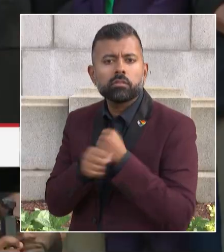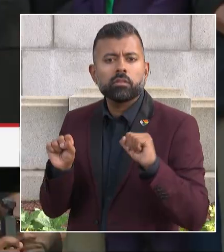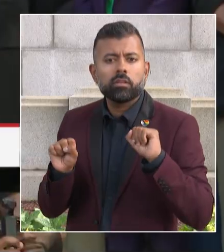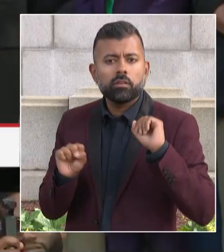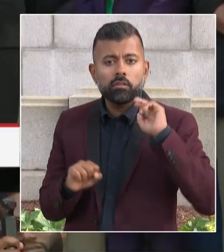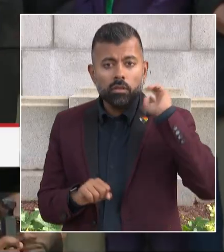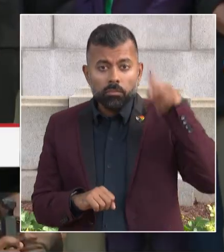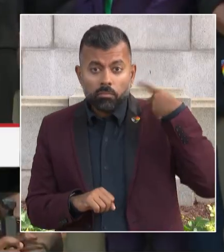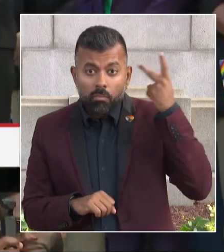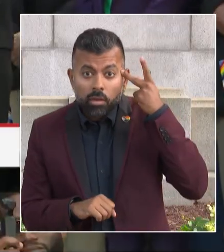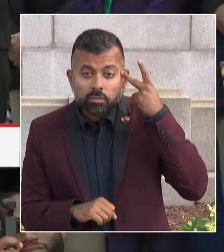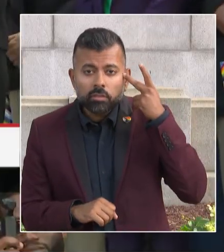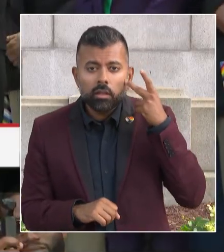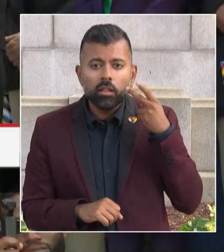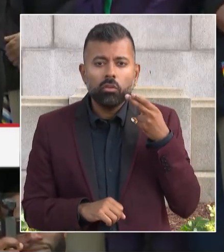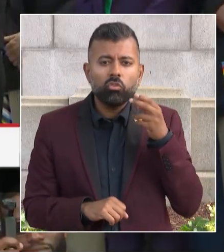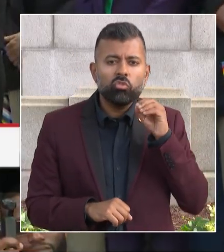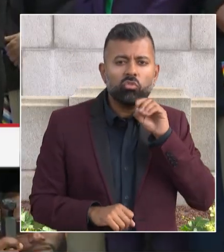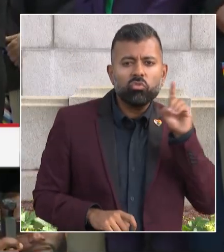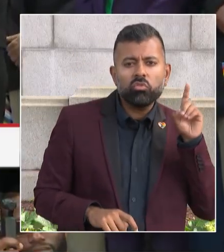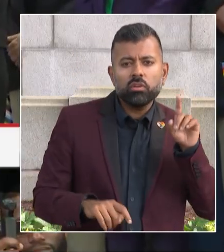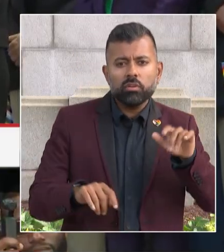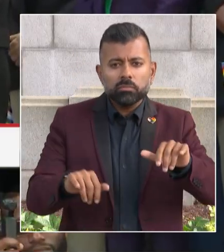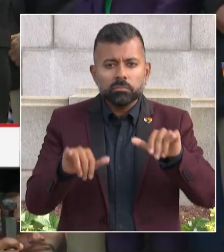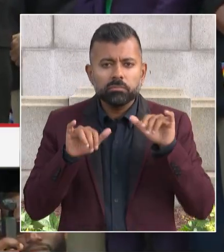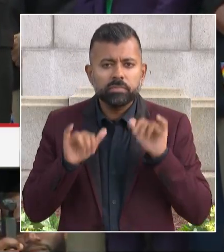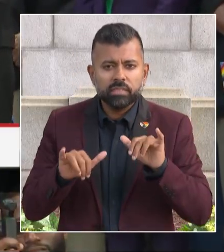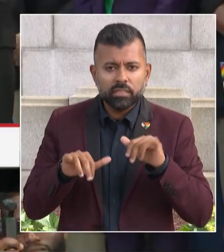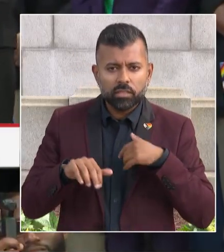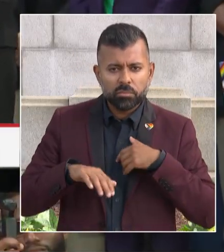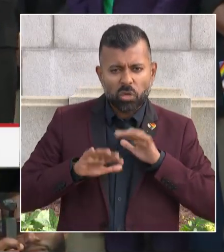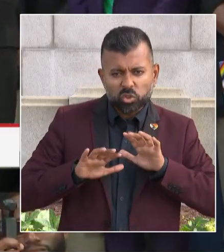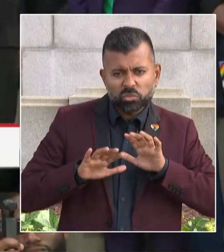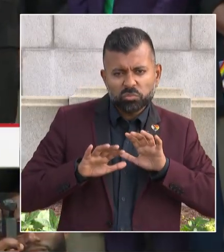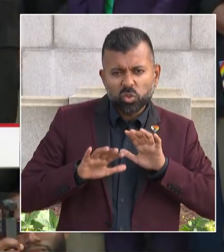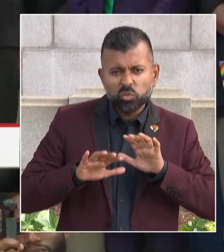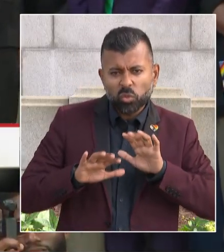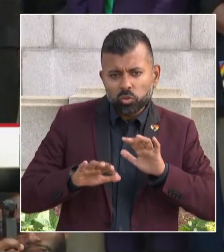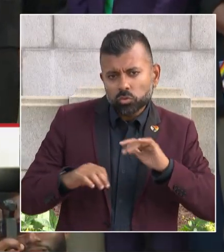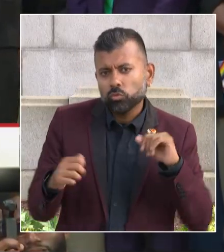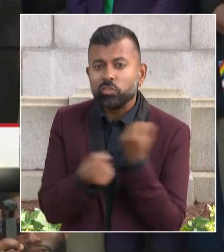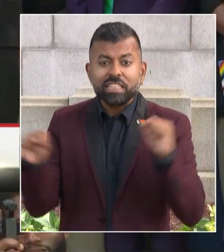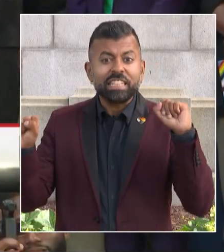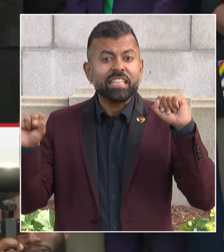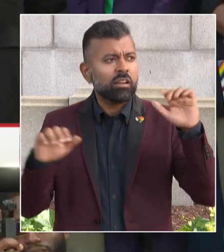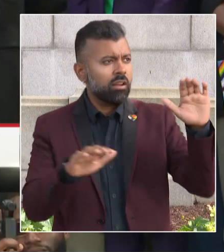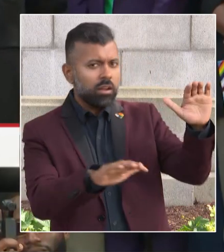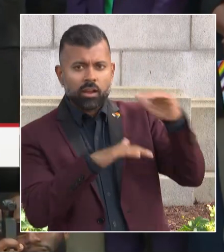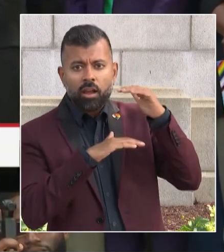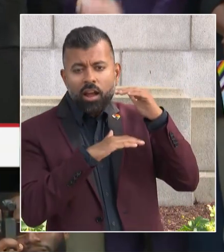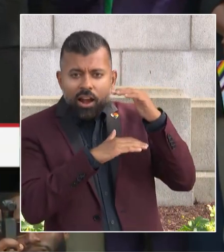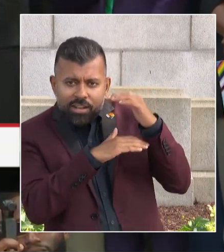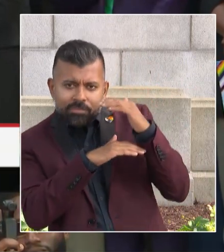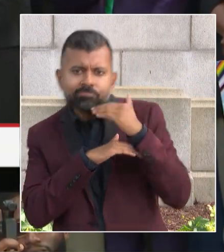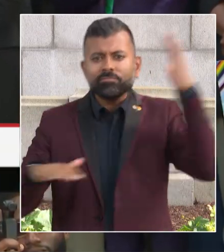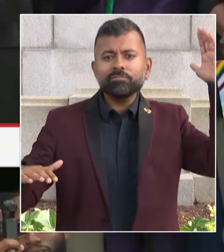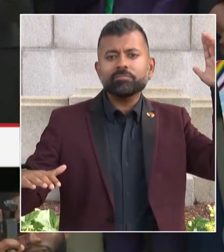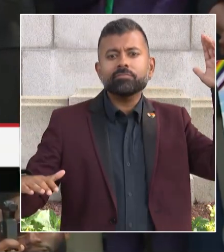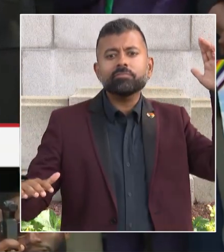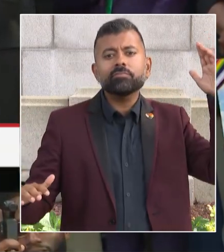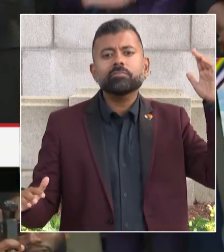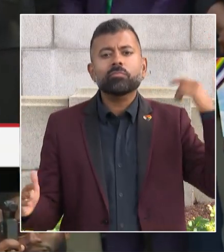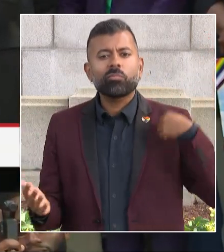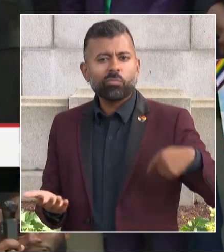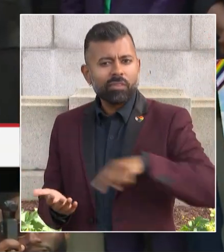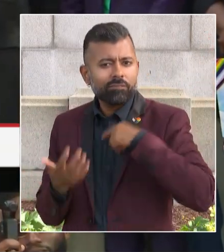because we've tasted both, and now the world gets to see what we've known all along. Pride lives here, in our neighborhoods, in our stories,